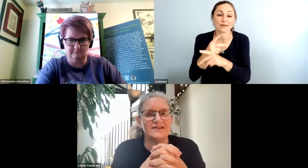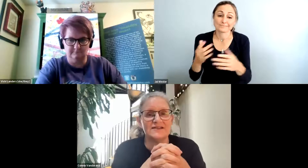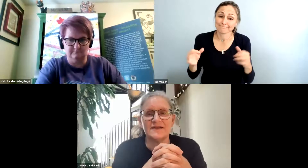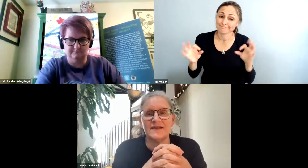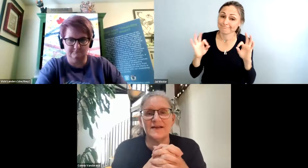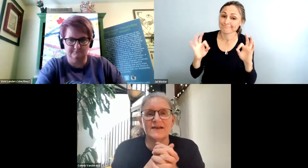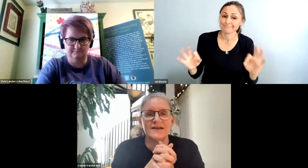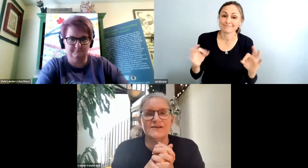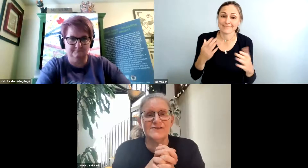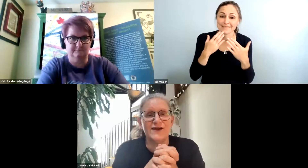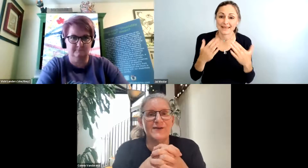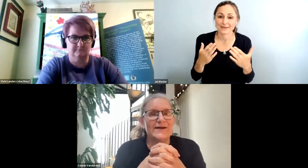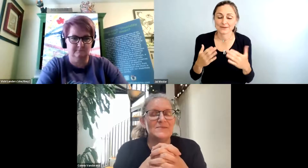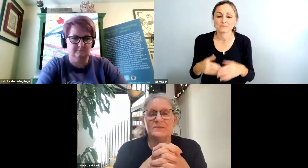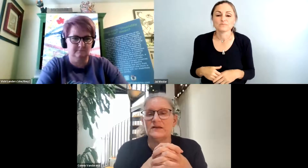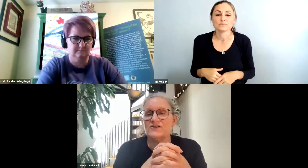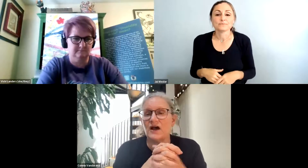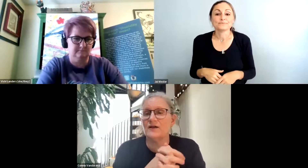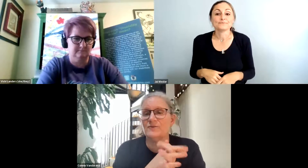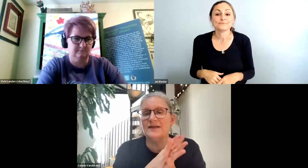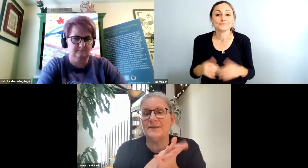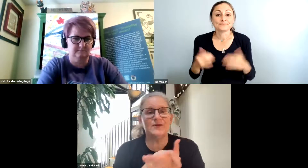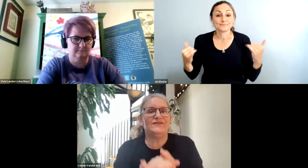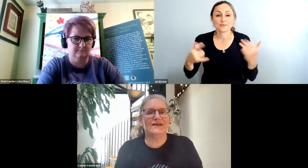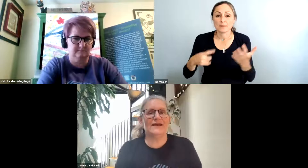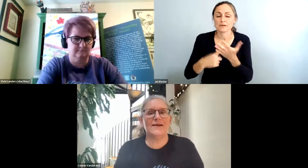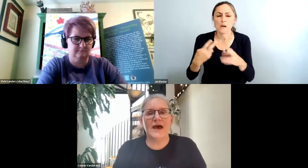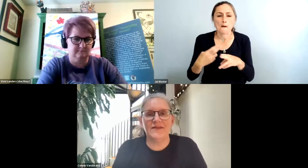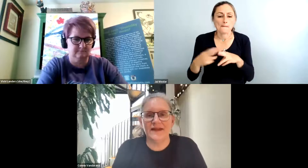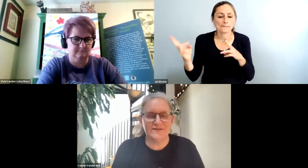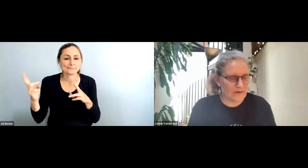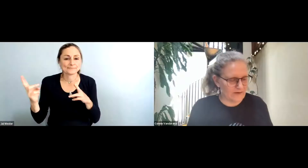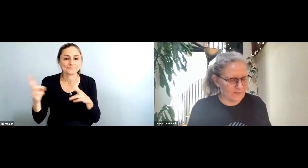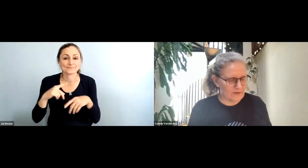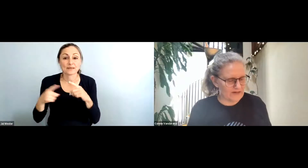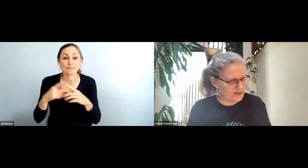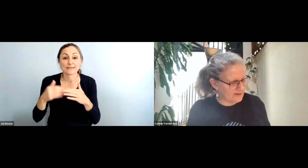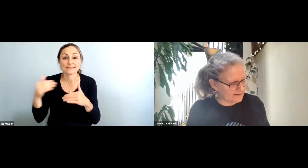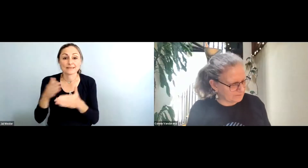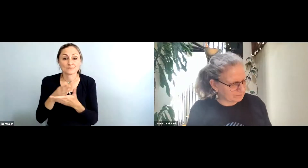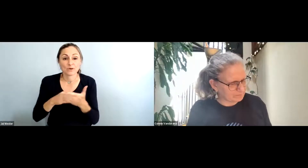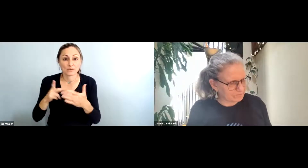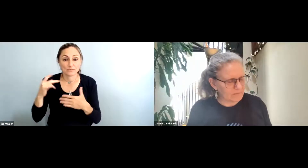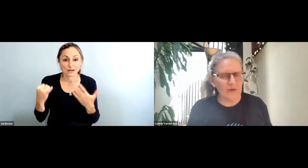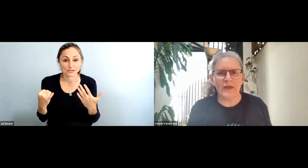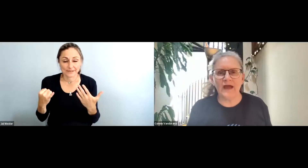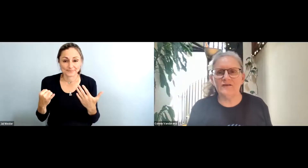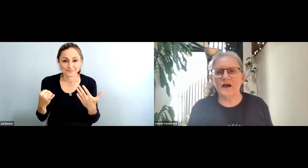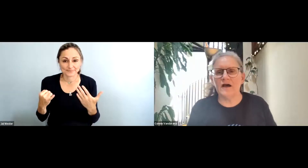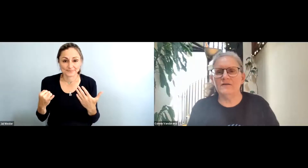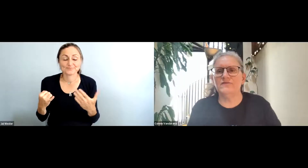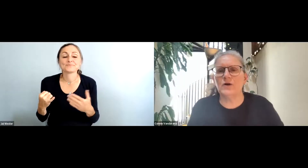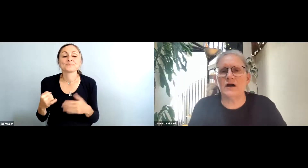very much. So I'm going to talk really briefly about the next part of the project. We